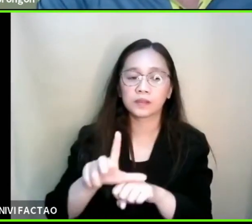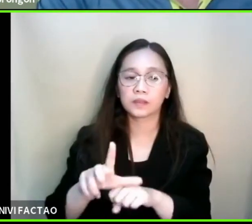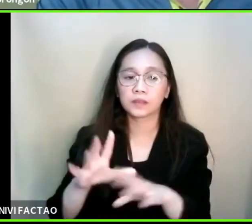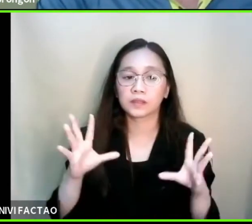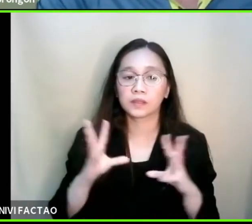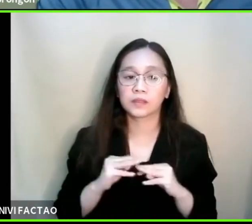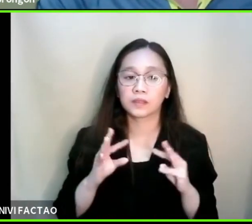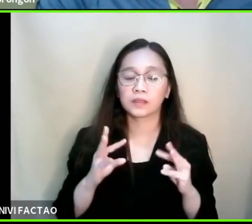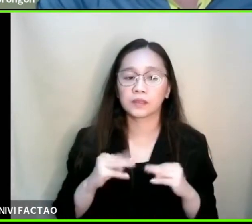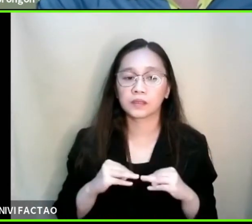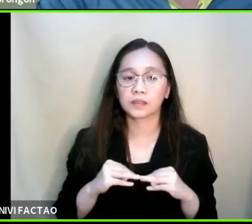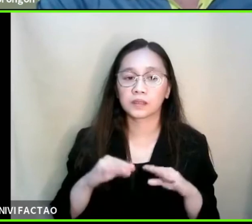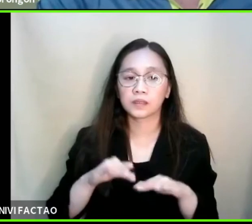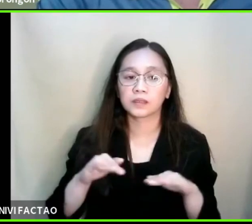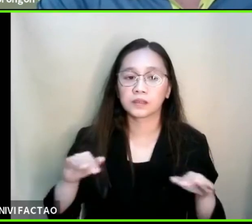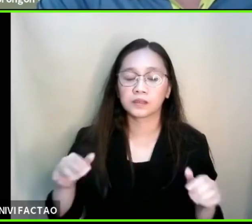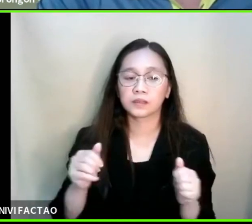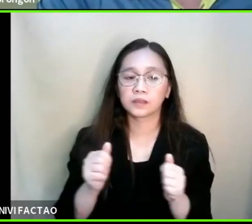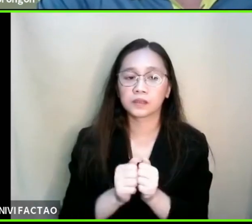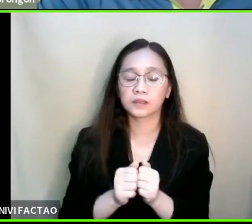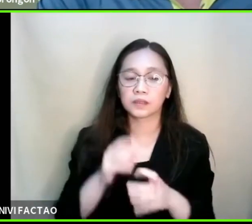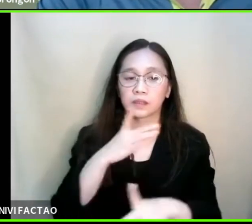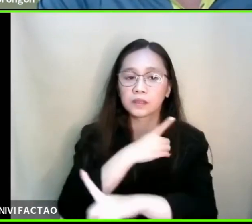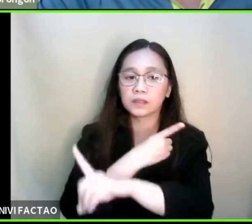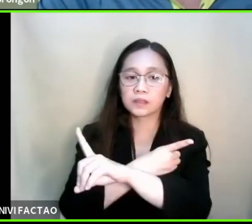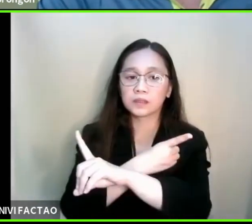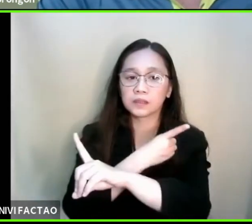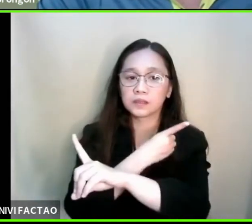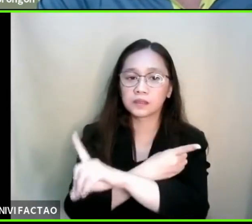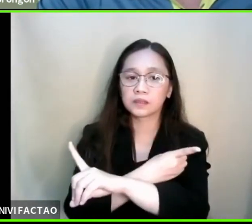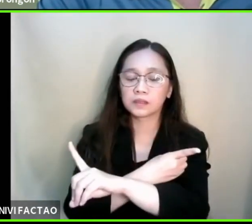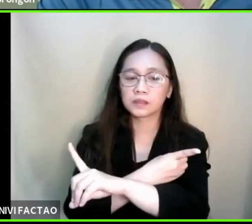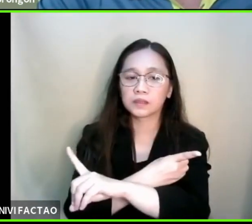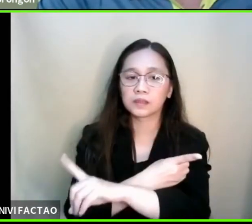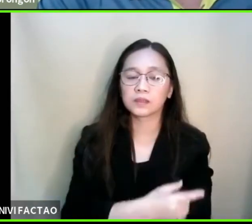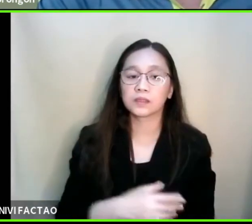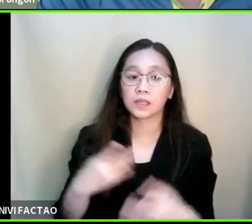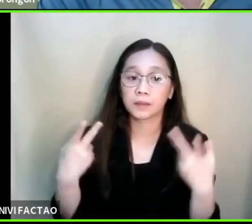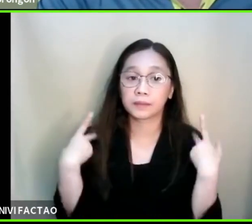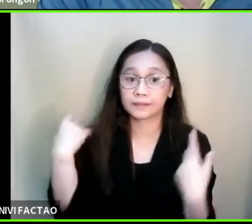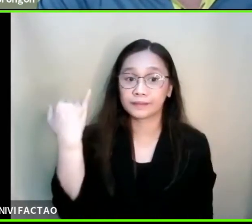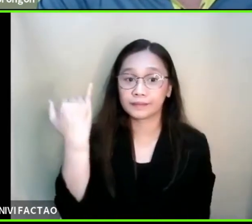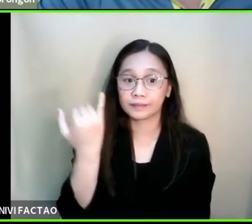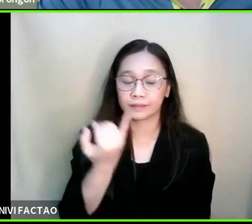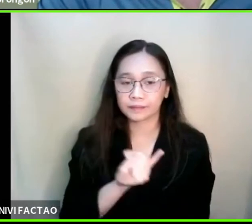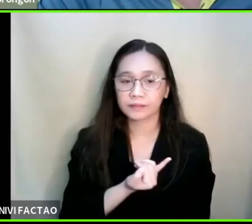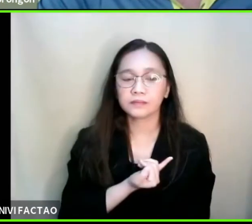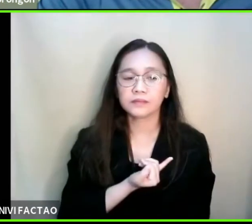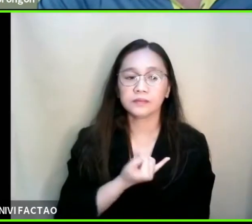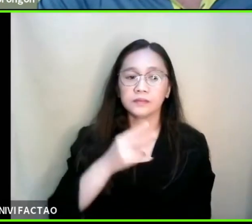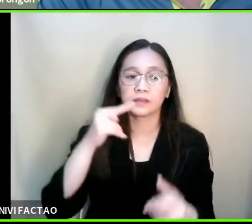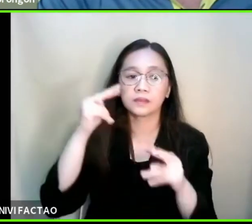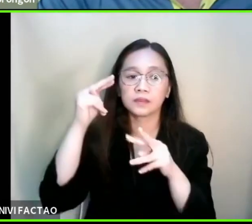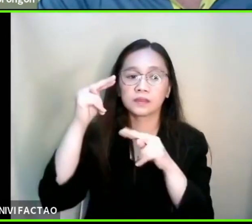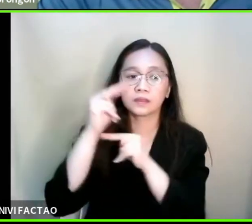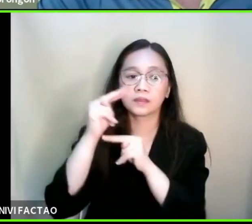Conference of Children with Disabilities, okay, by invitation. And then on